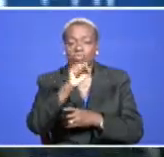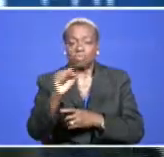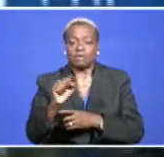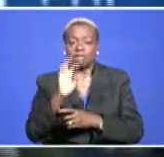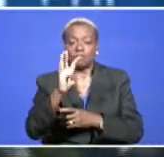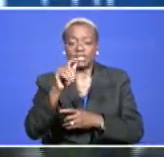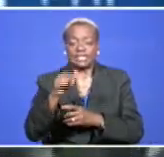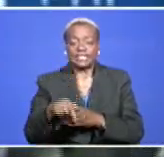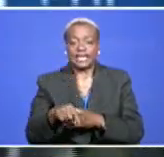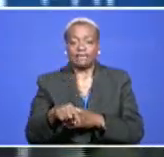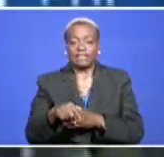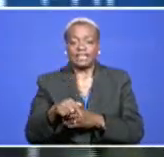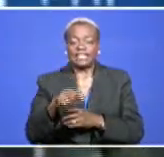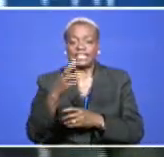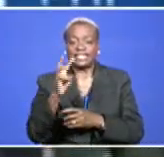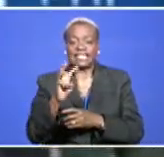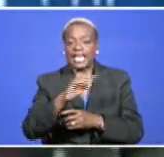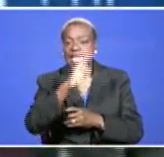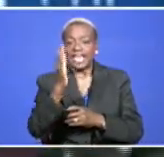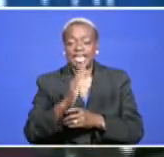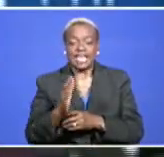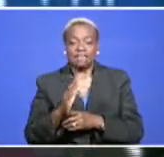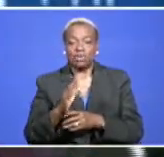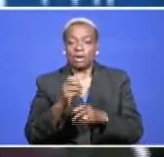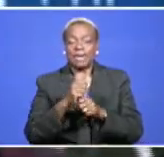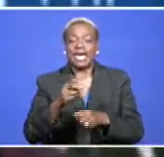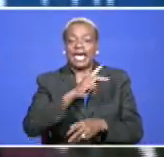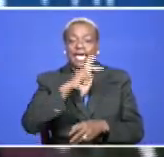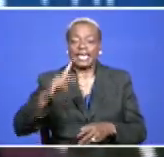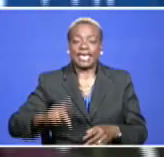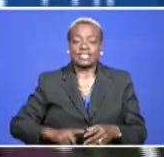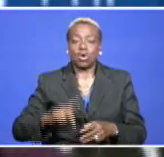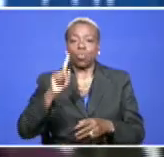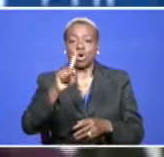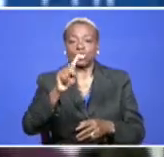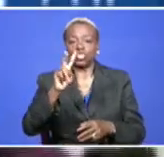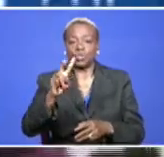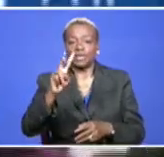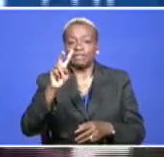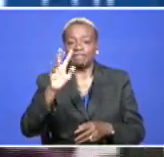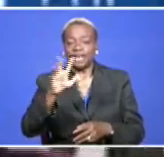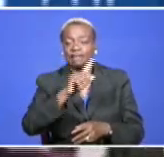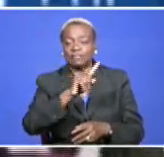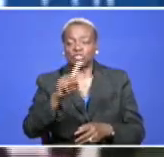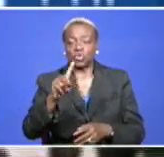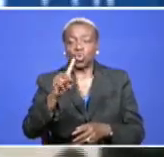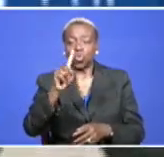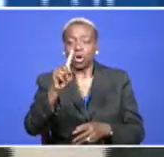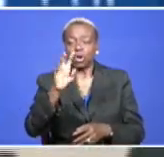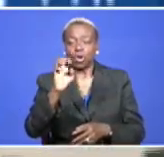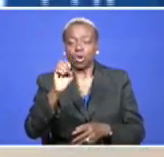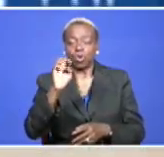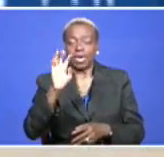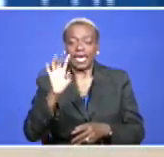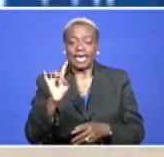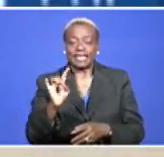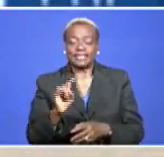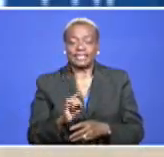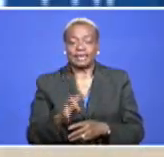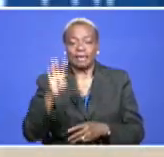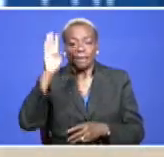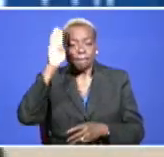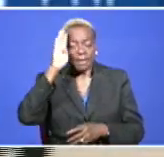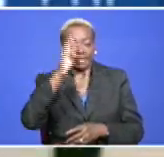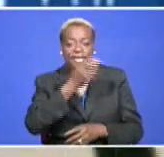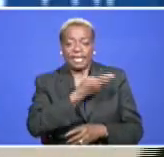by 16, and they would never recover. Kings fall 125-108. Buddy 8 of 16 from the field. He finished up